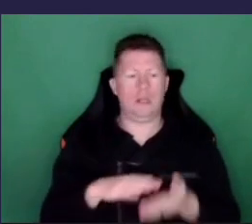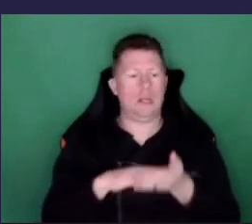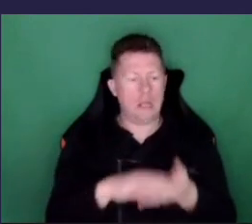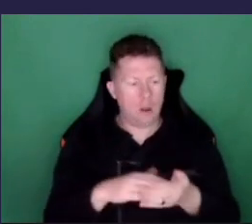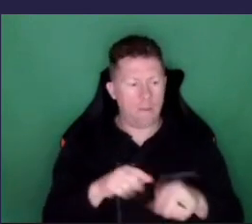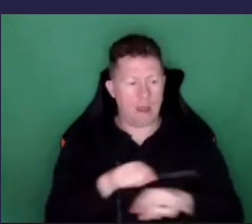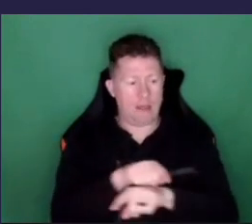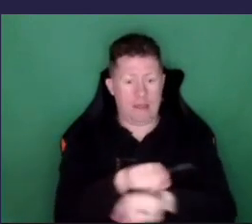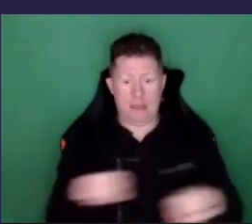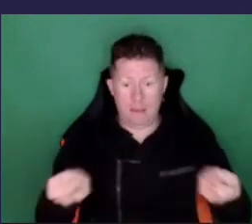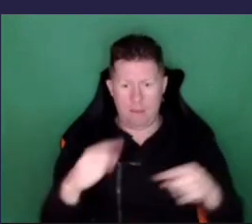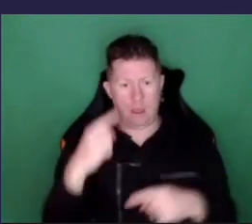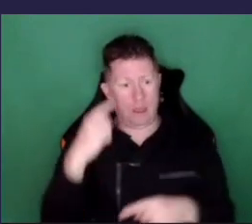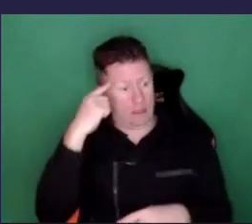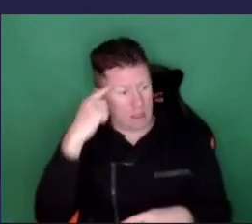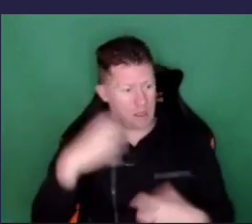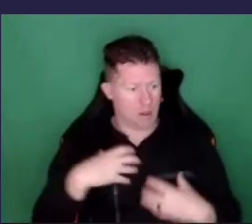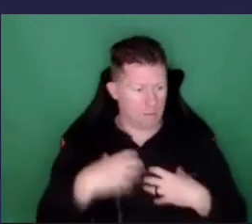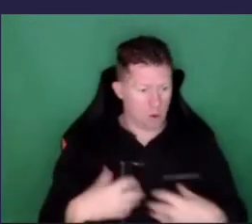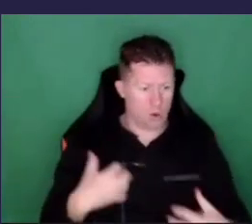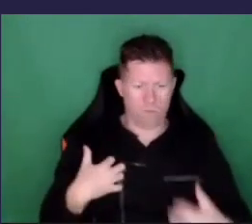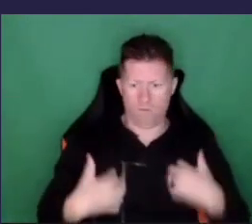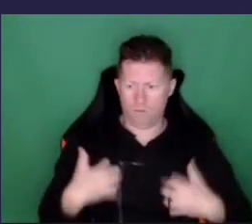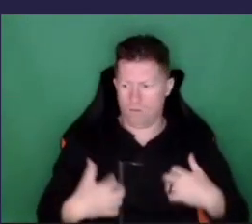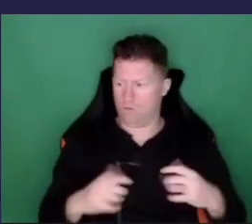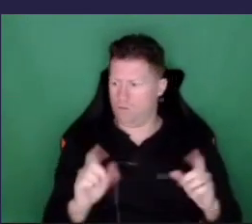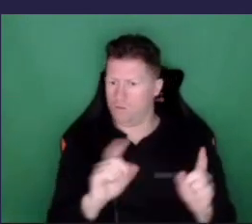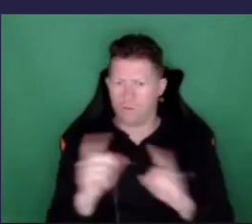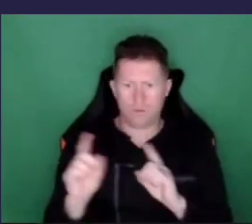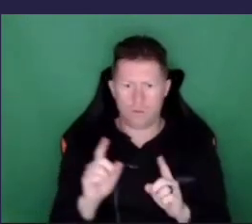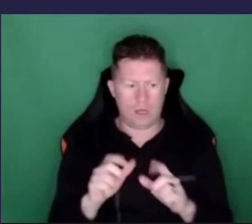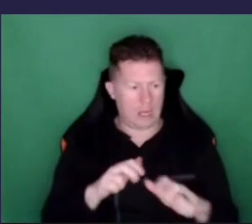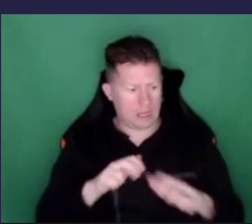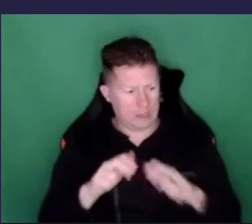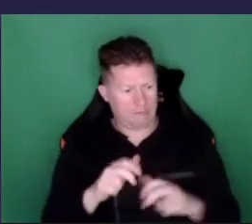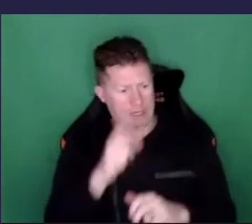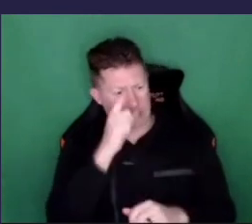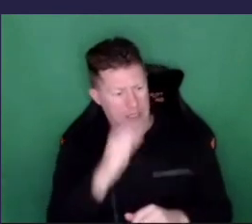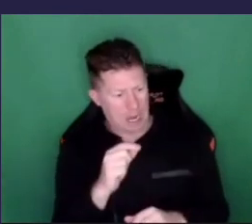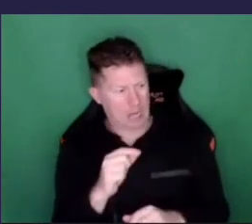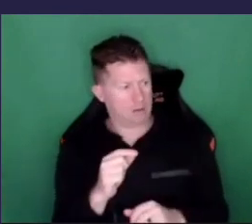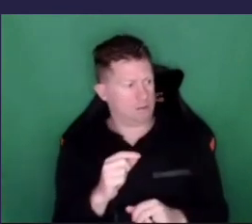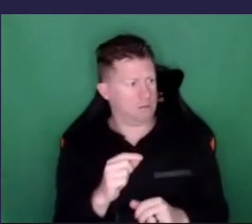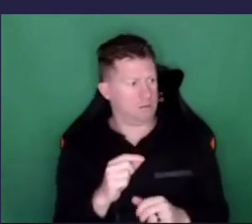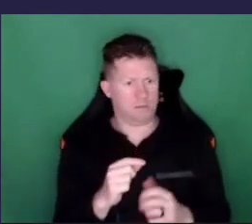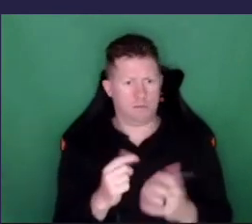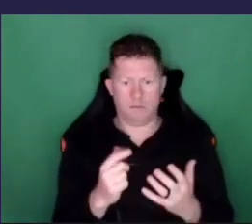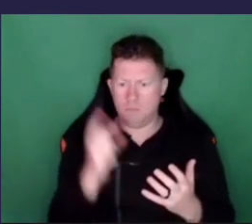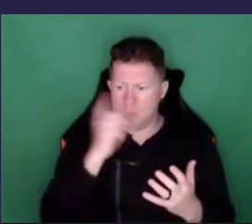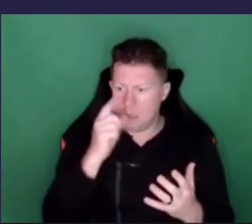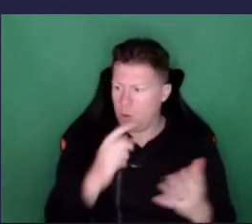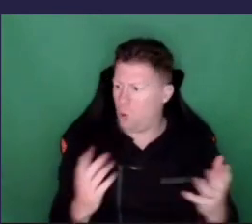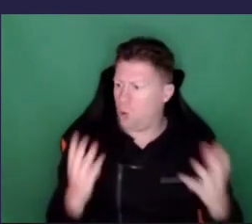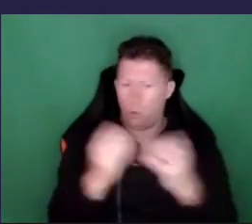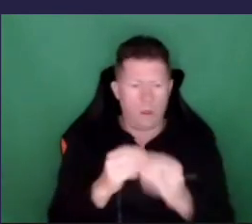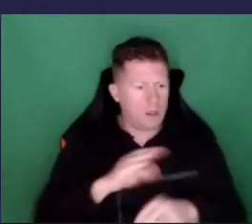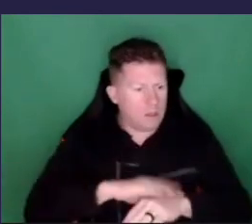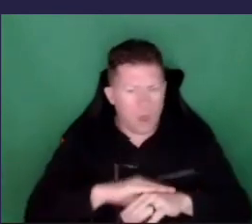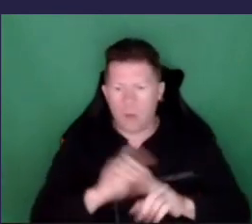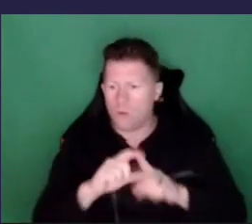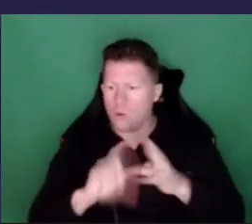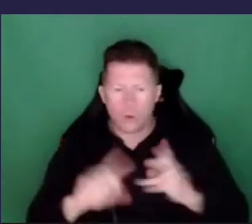things, interests, activities they might be interested in, or people they might like to spend time with. So what are